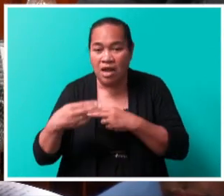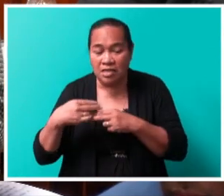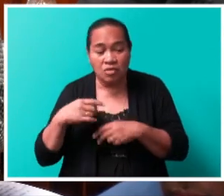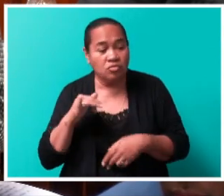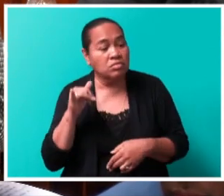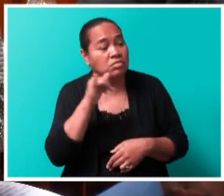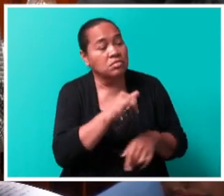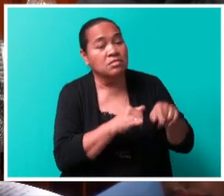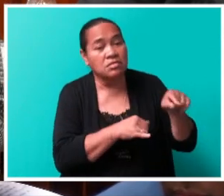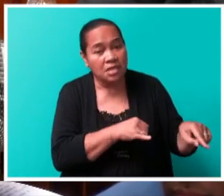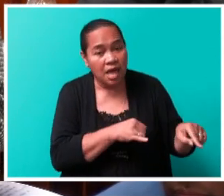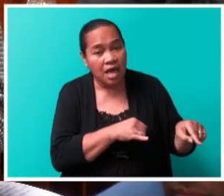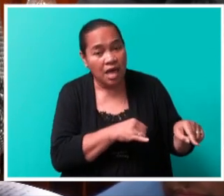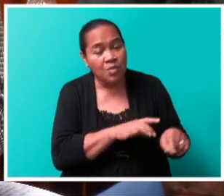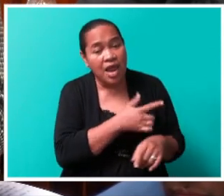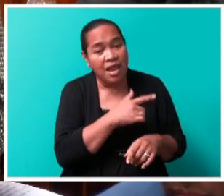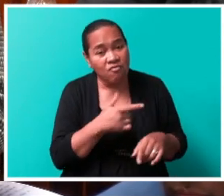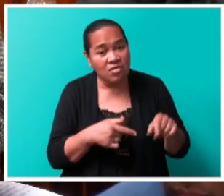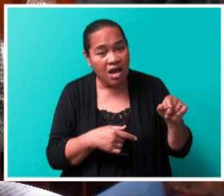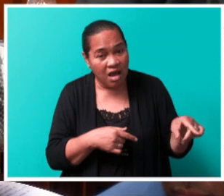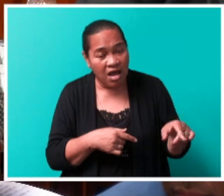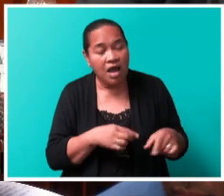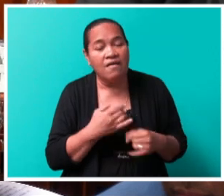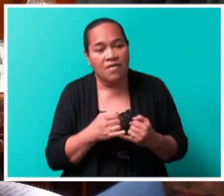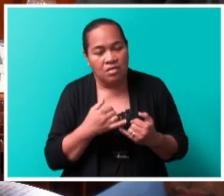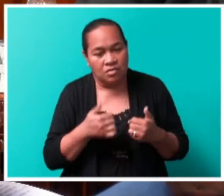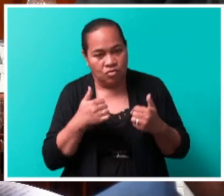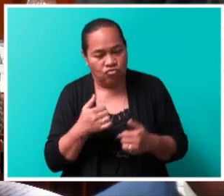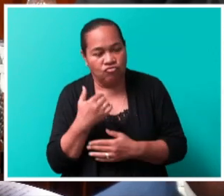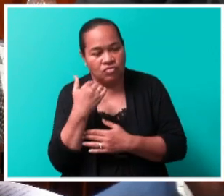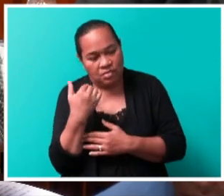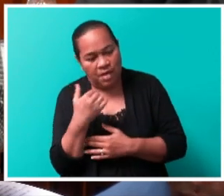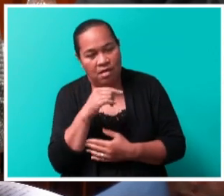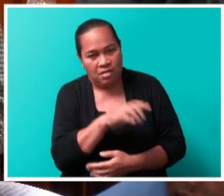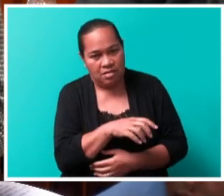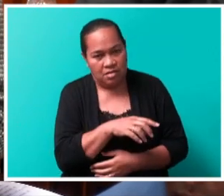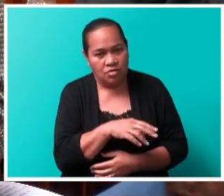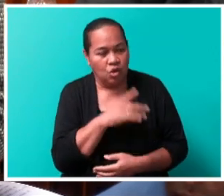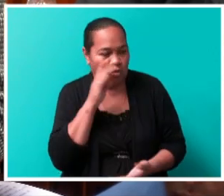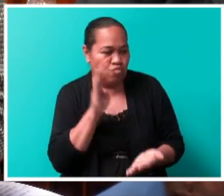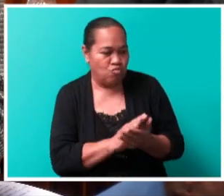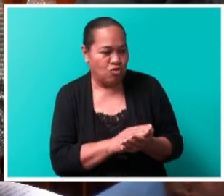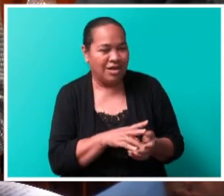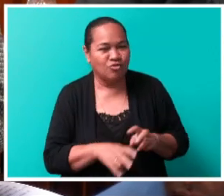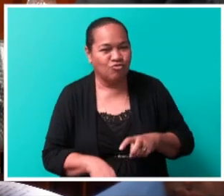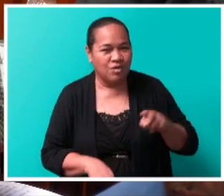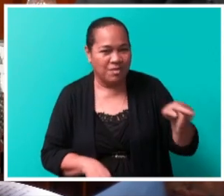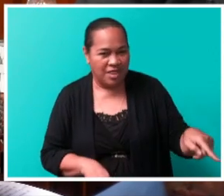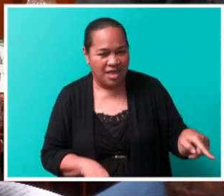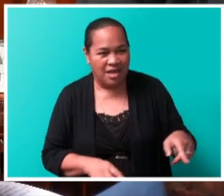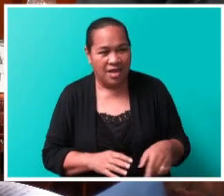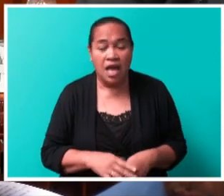historic sites, reliable address is the deciding factor in whether they book the trip. For a young Fijian